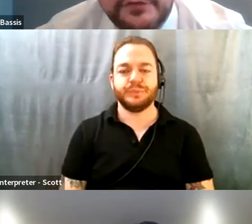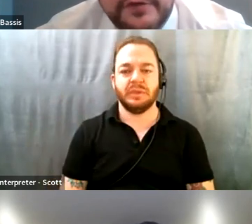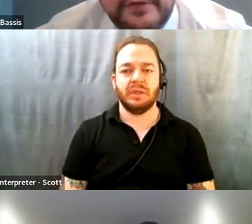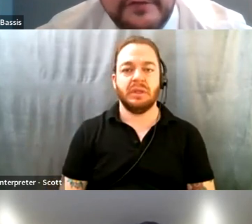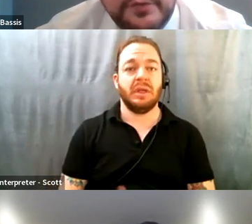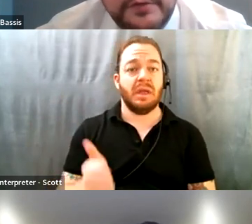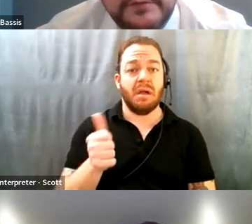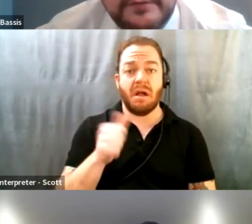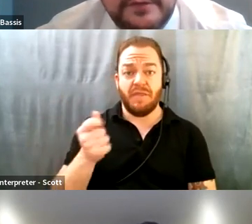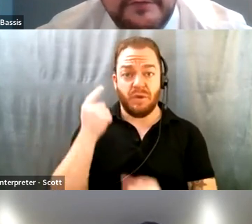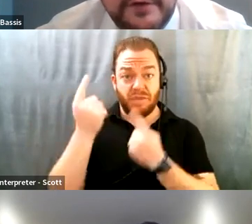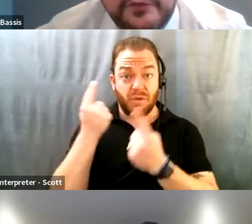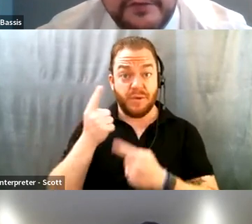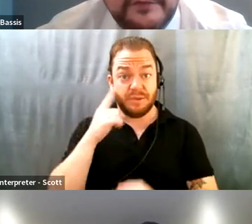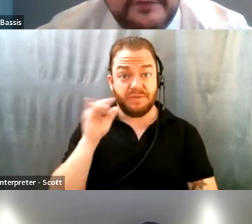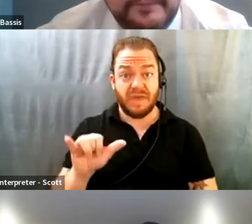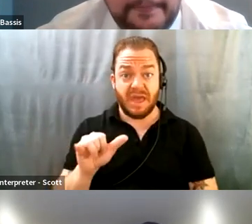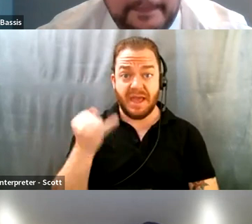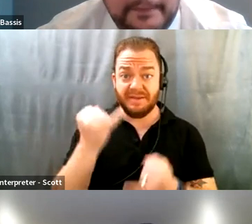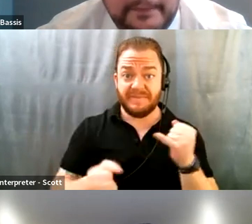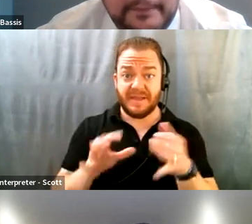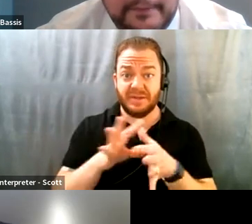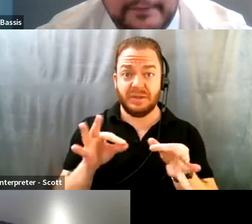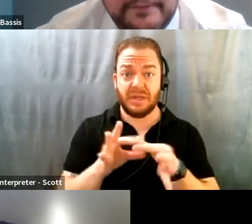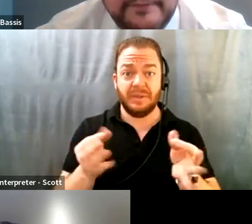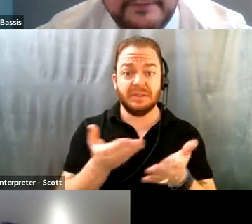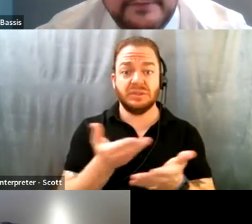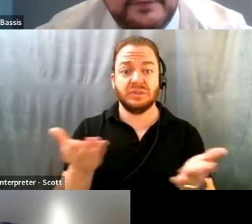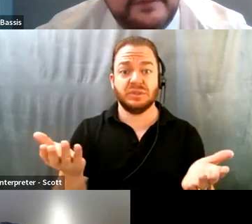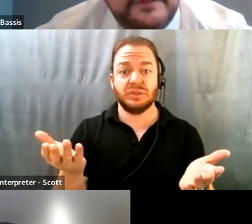Any additional thoughts on this one? Any final thoughts?